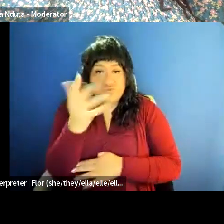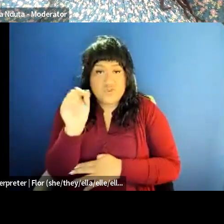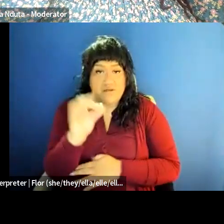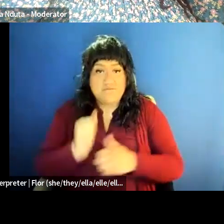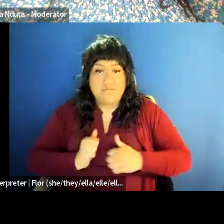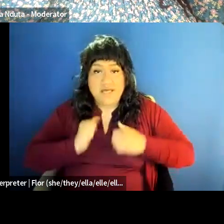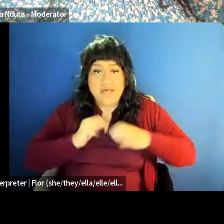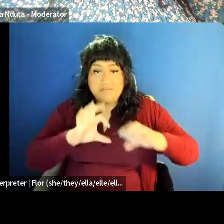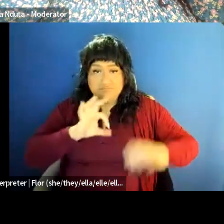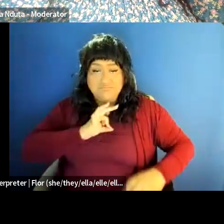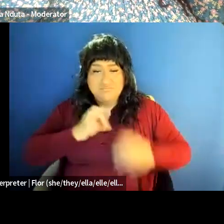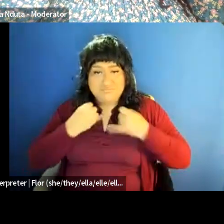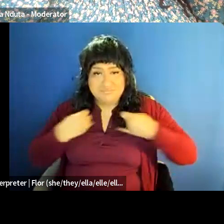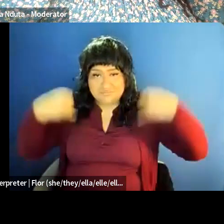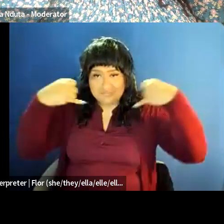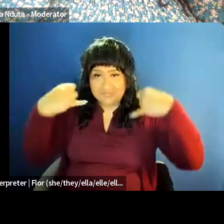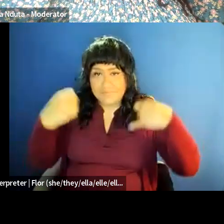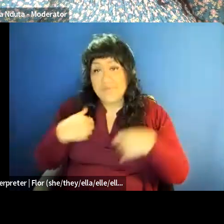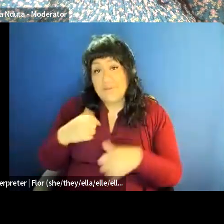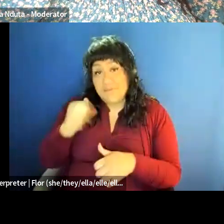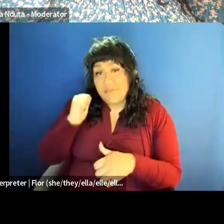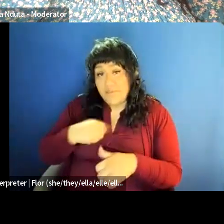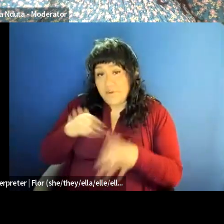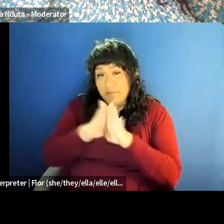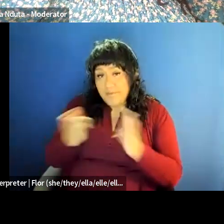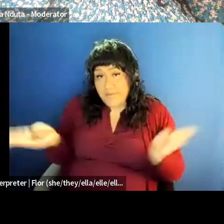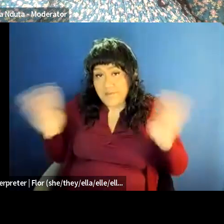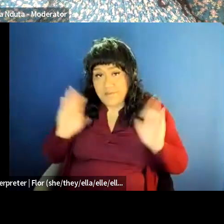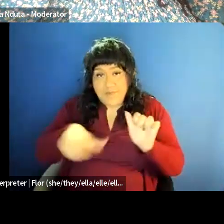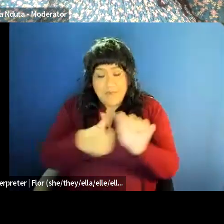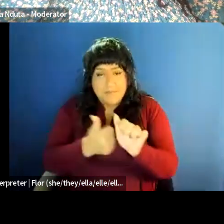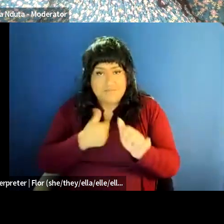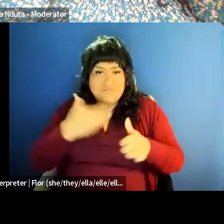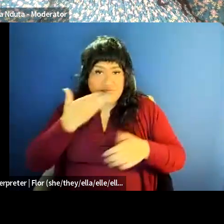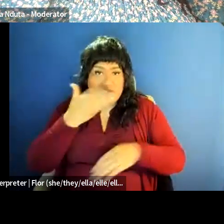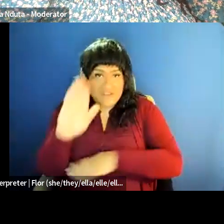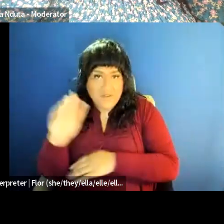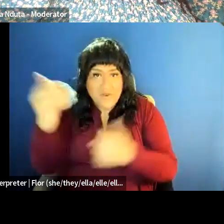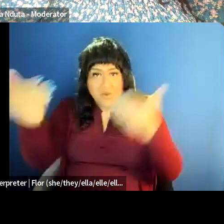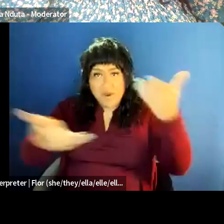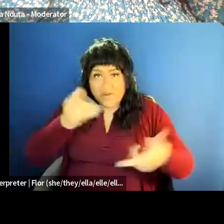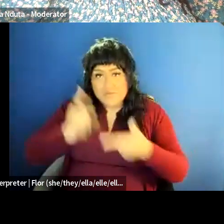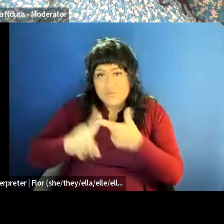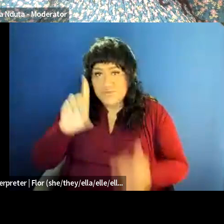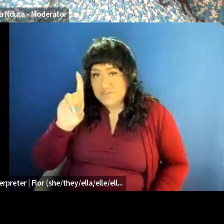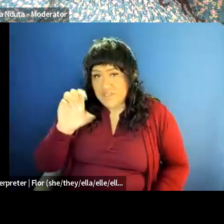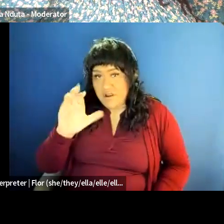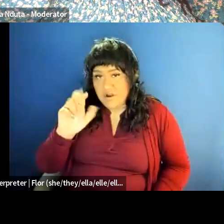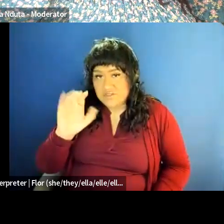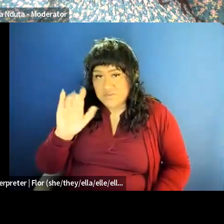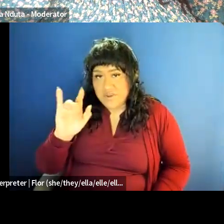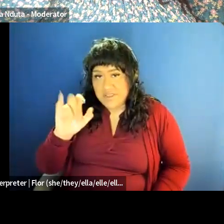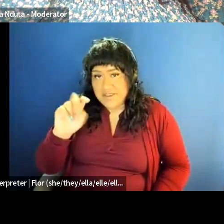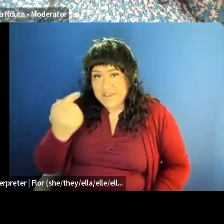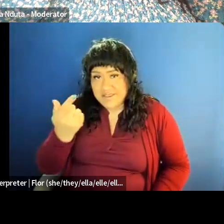me. Good evening, and welcome to today's panel discussion on decarcerating care, histories of